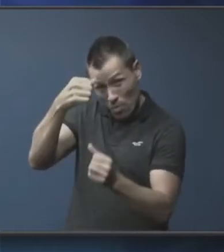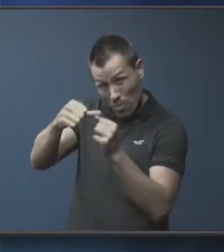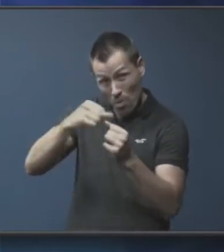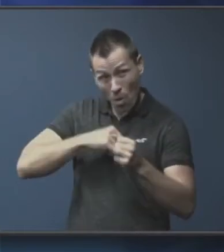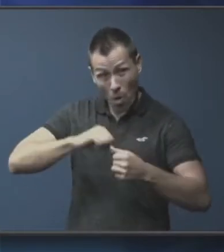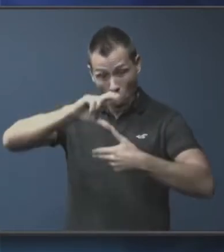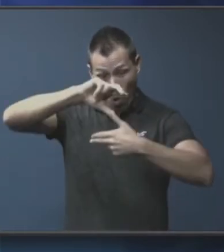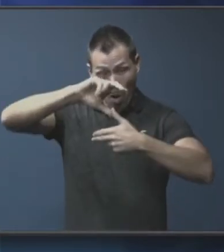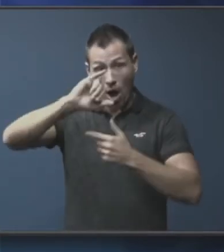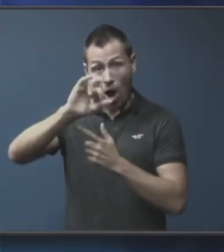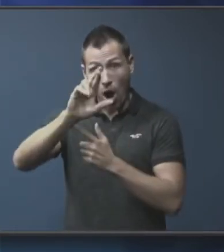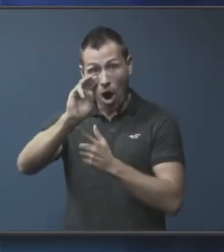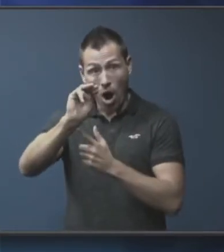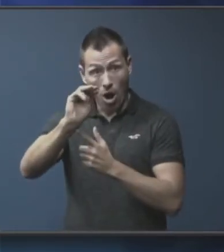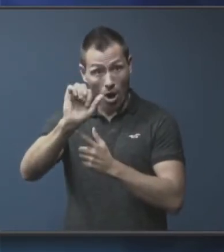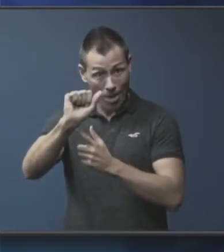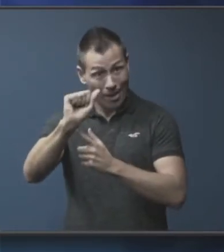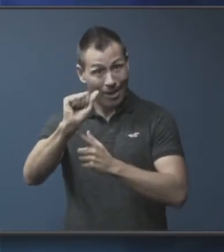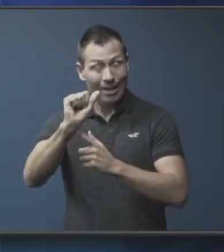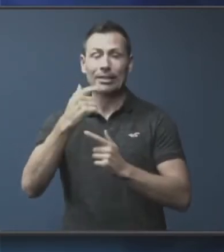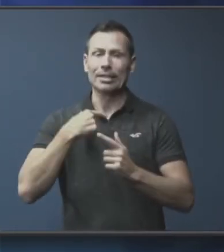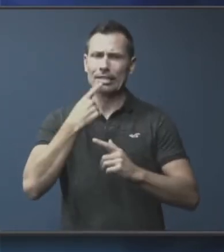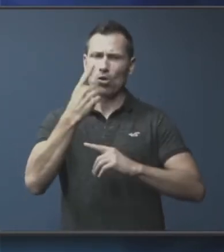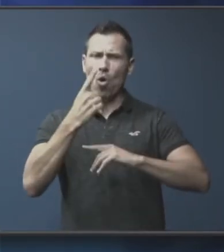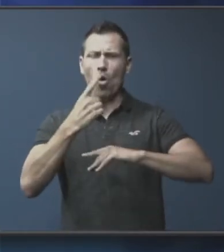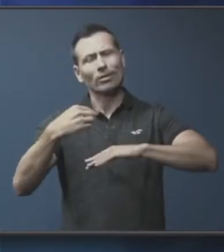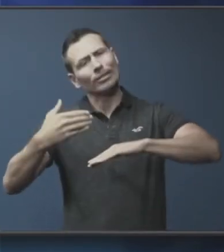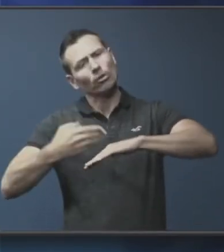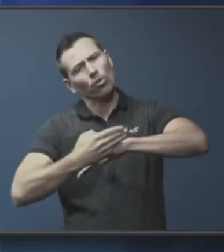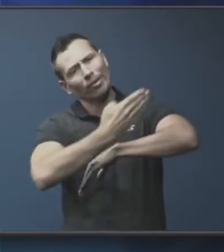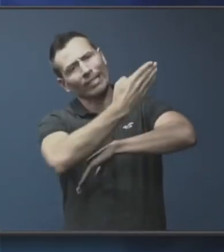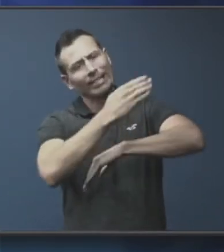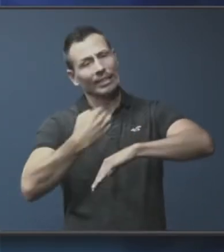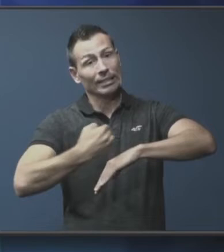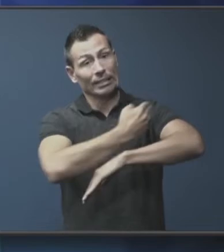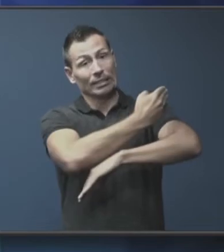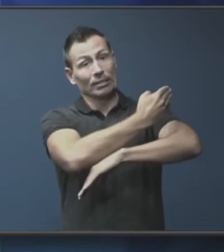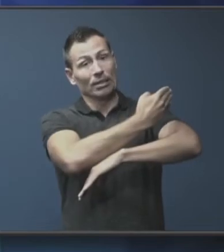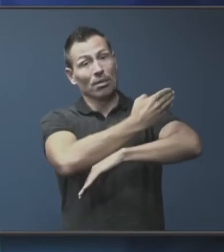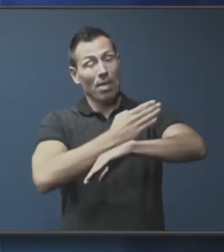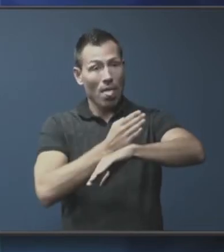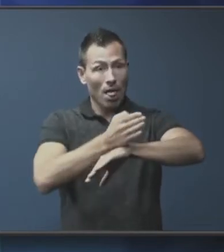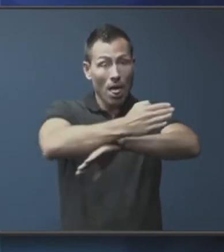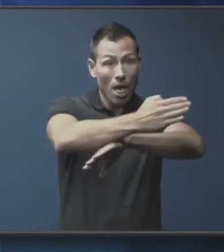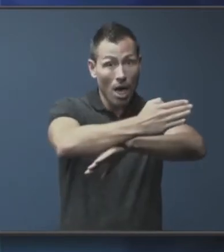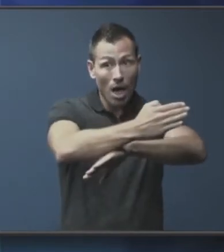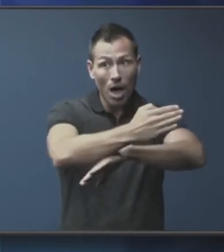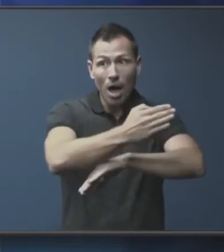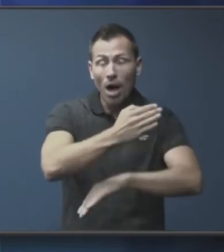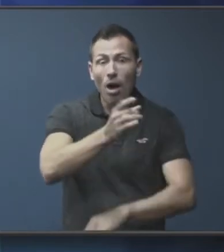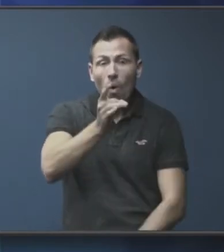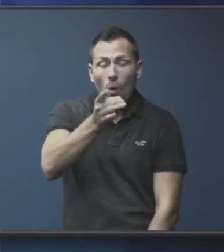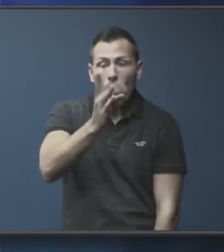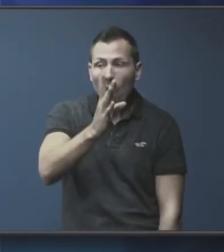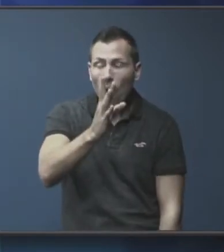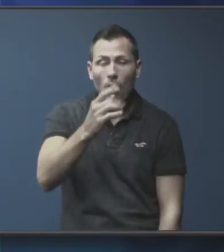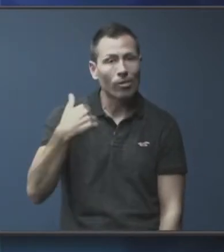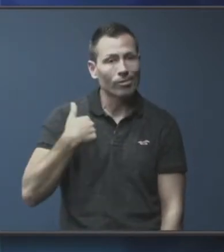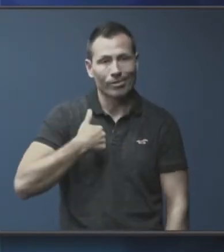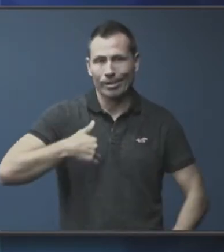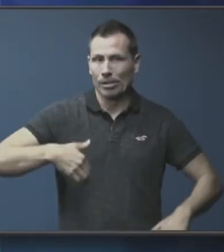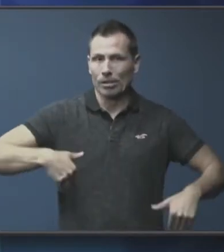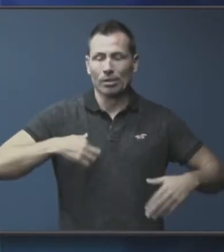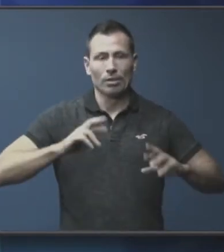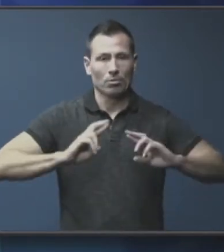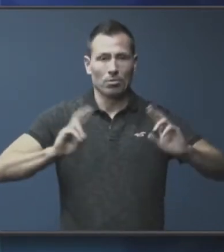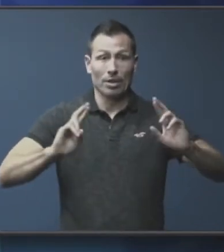cut to the west coast, and then it cut through Orlando up to Jacksonville. So while we are being told today that